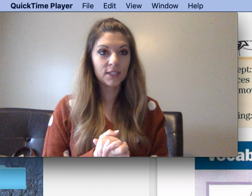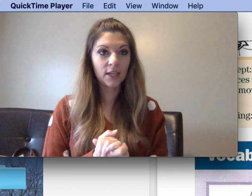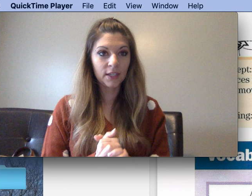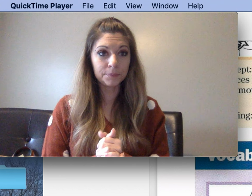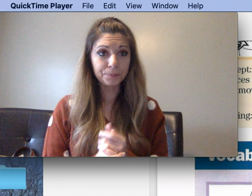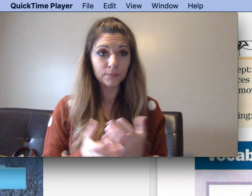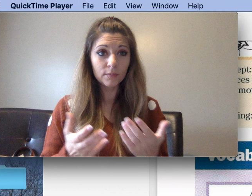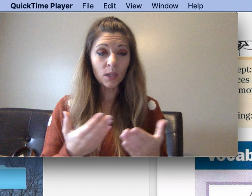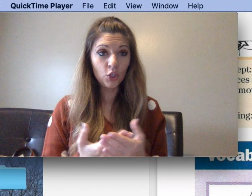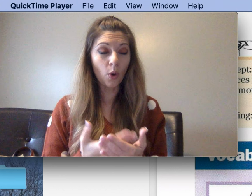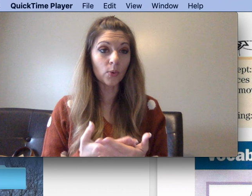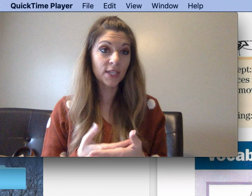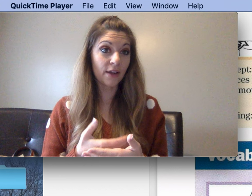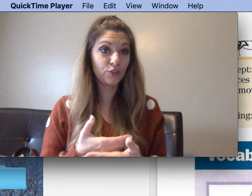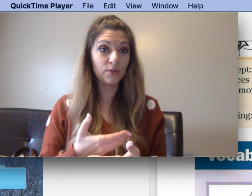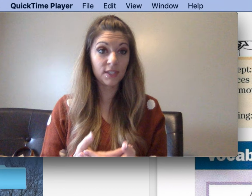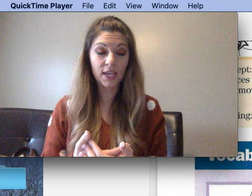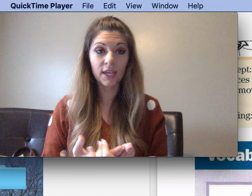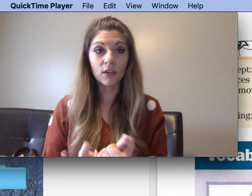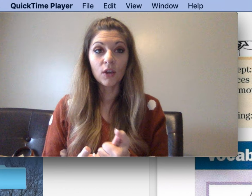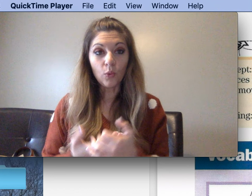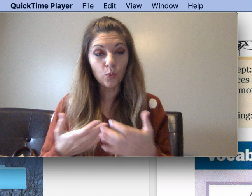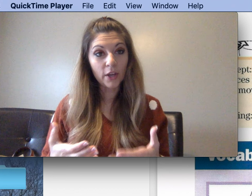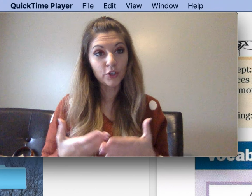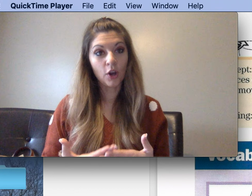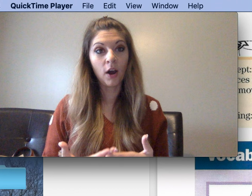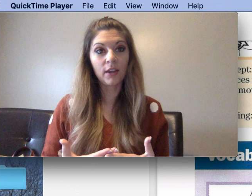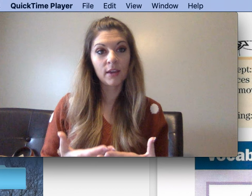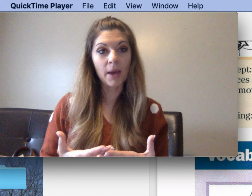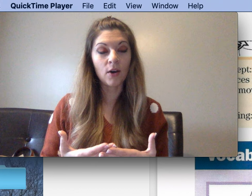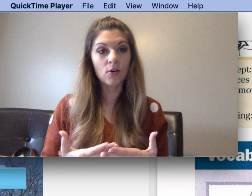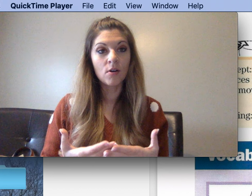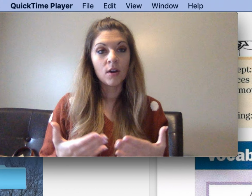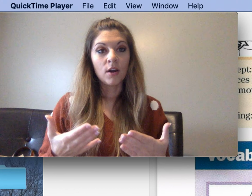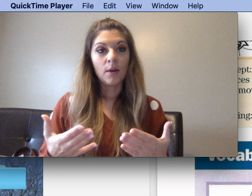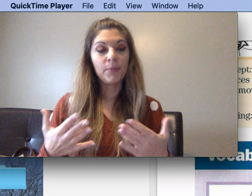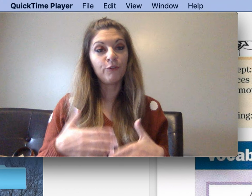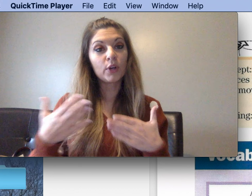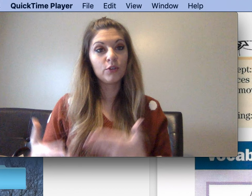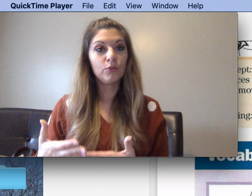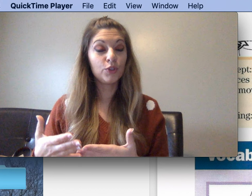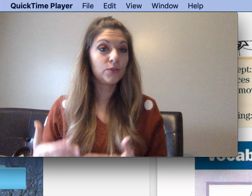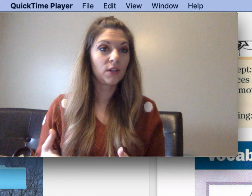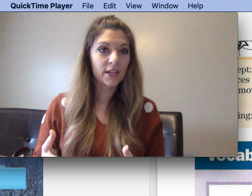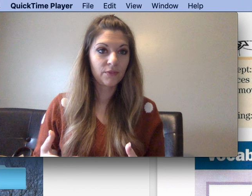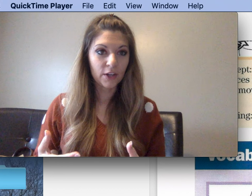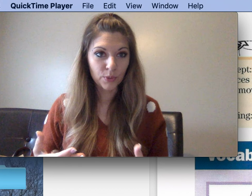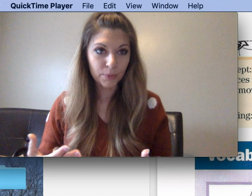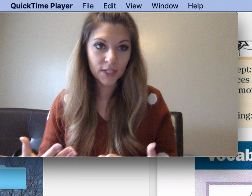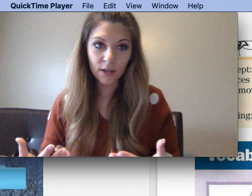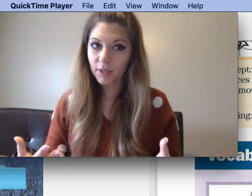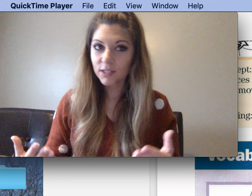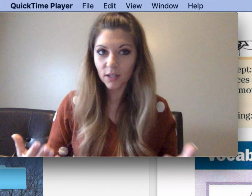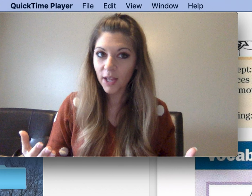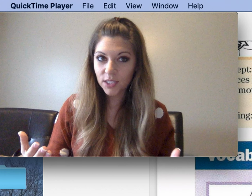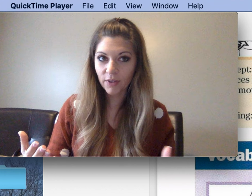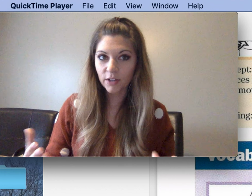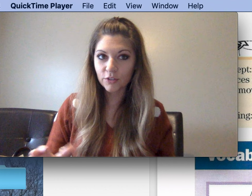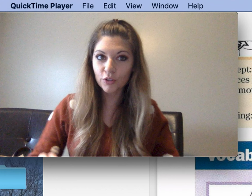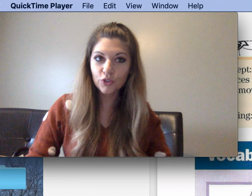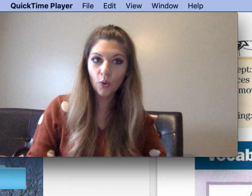in a second, you always have to say what you're talking about before you use a classifier to represent it, because